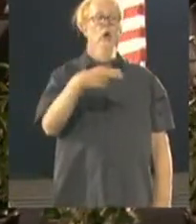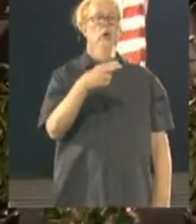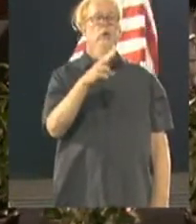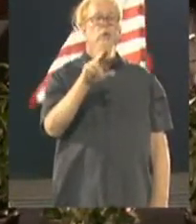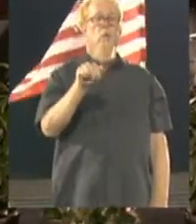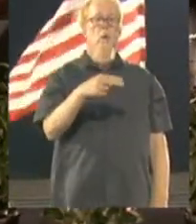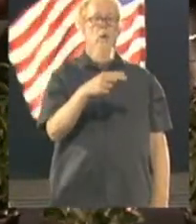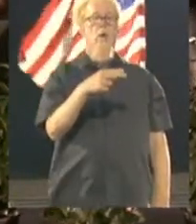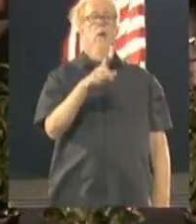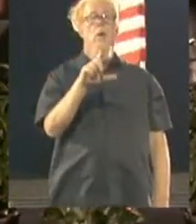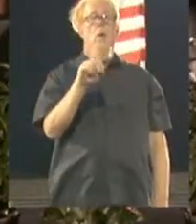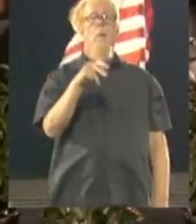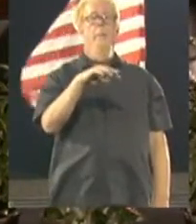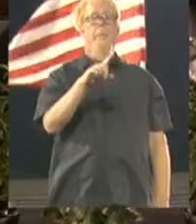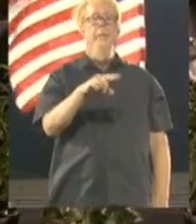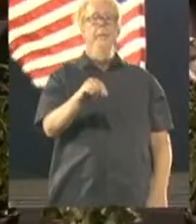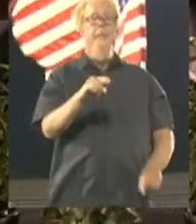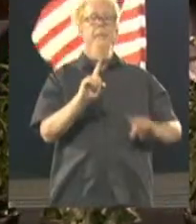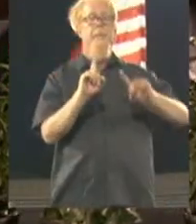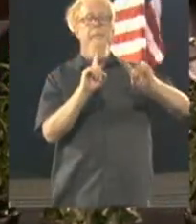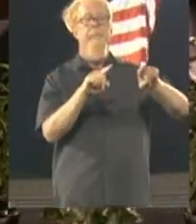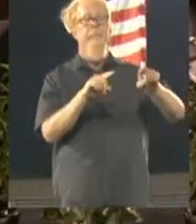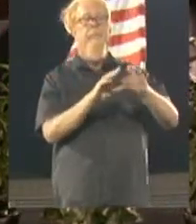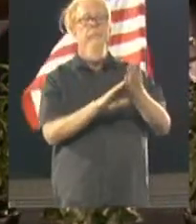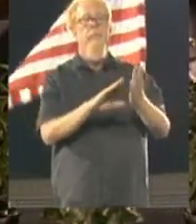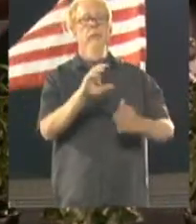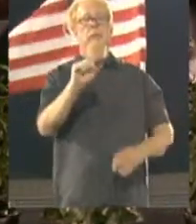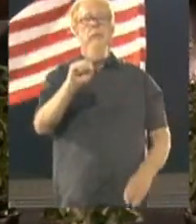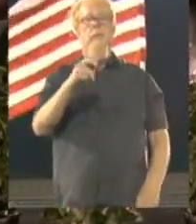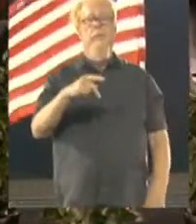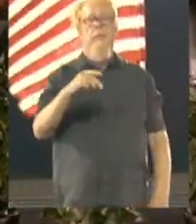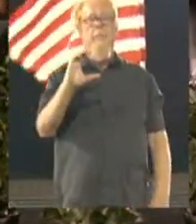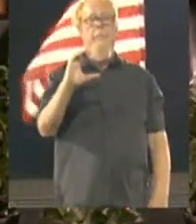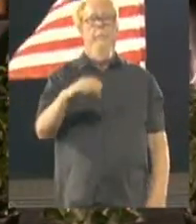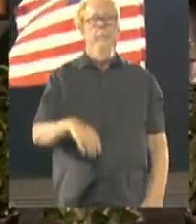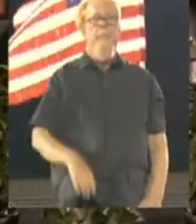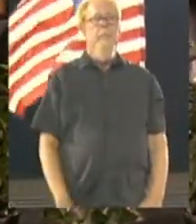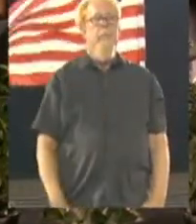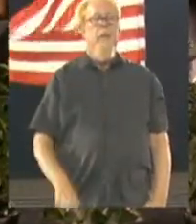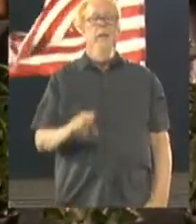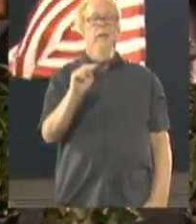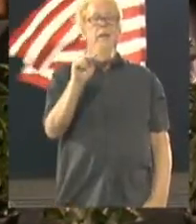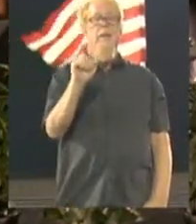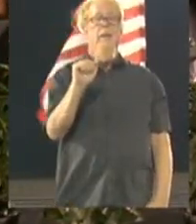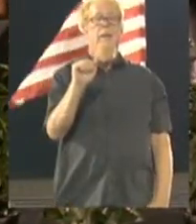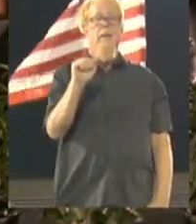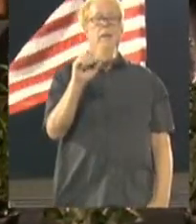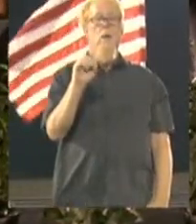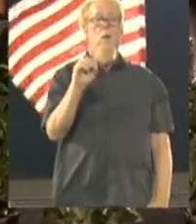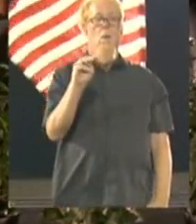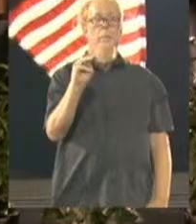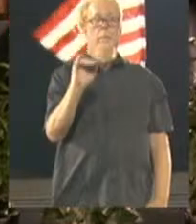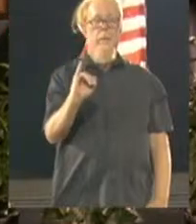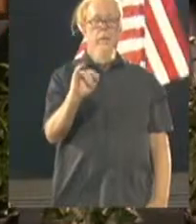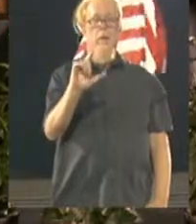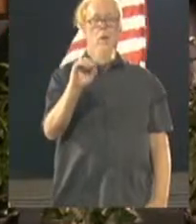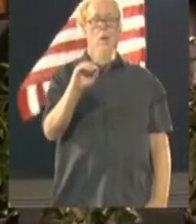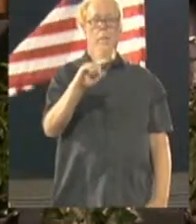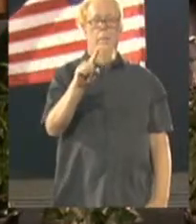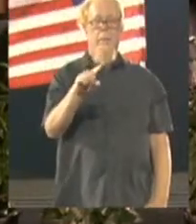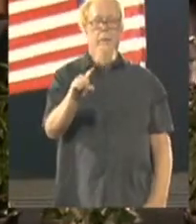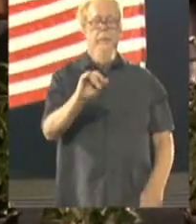will be attending St. Philip's College. Naomi R. Lopez will be